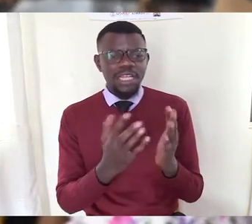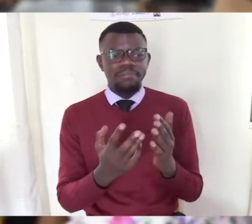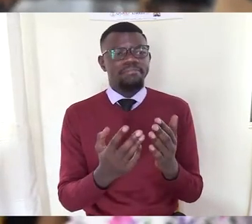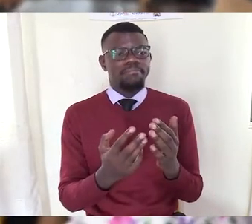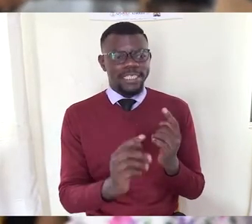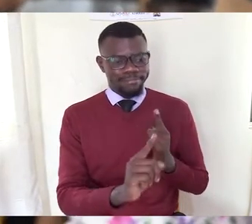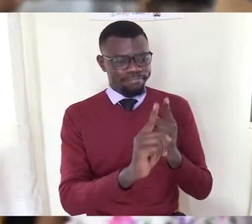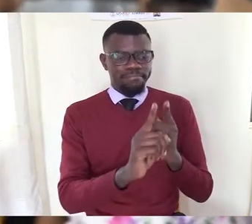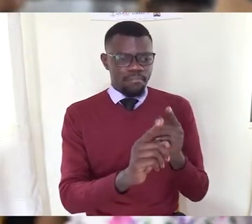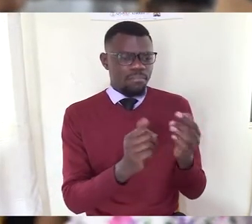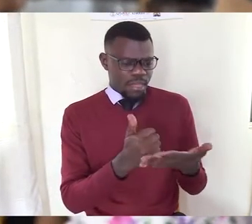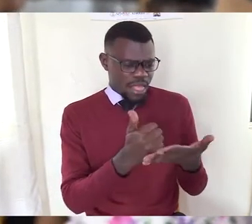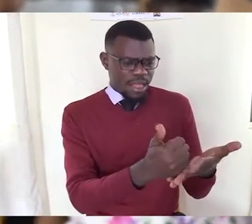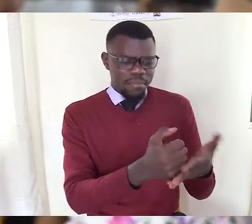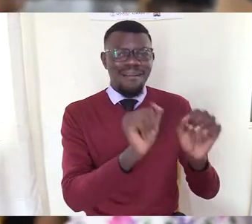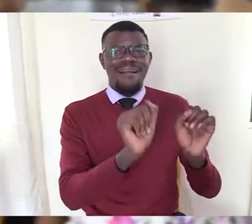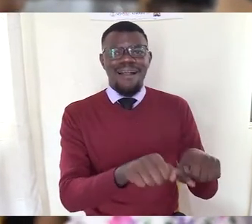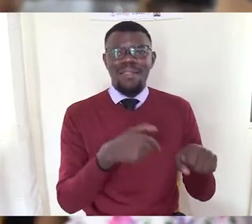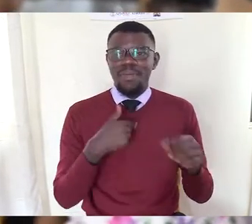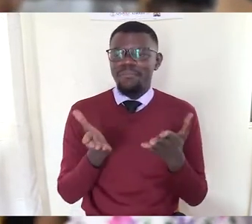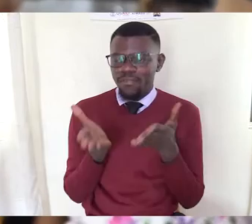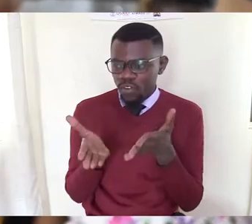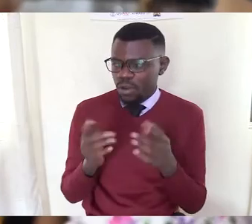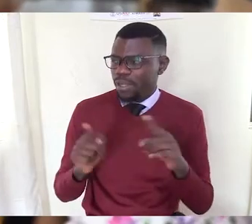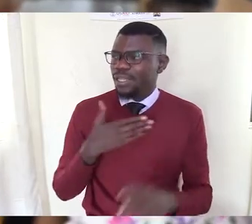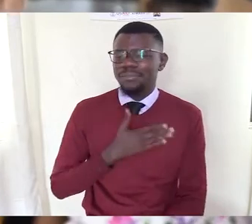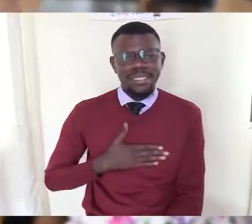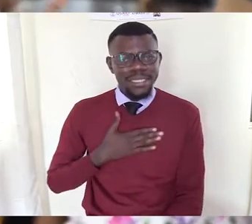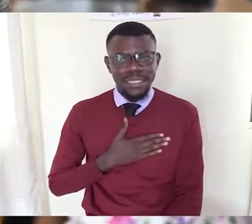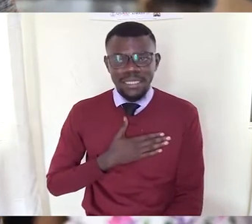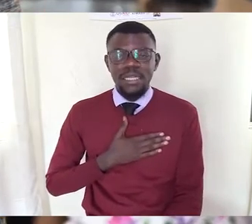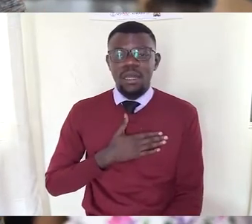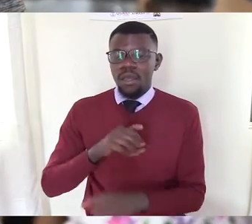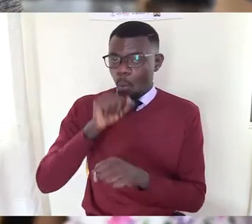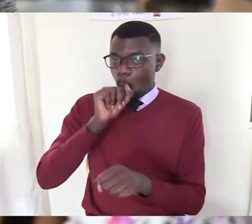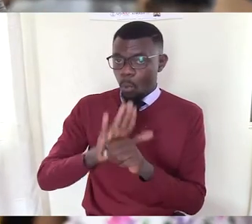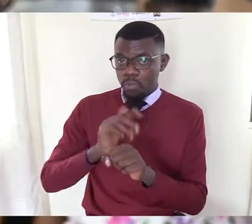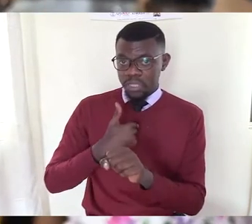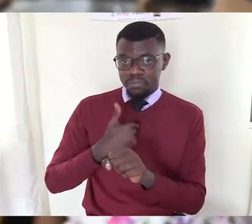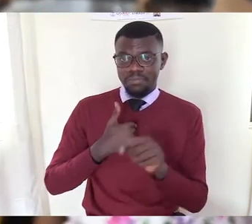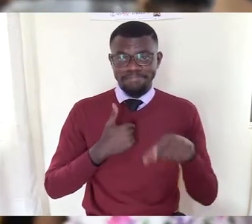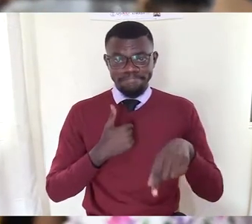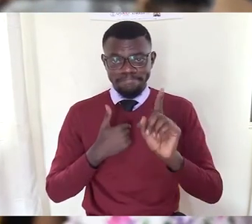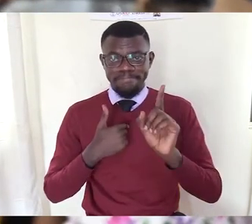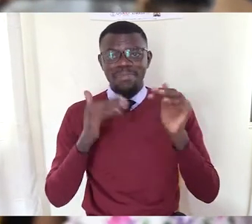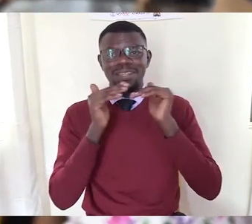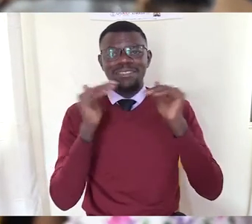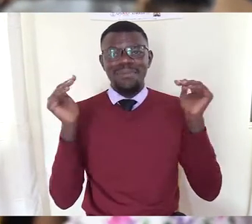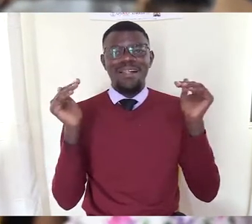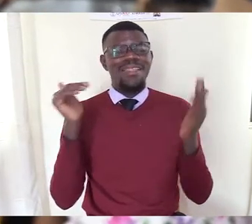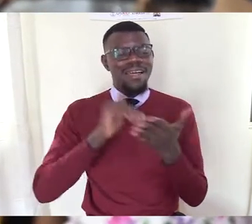my assistance, I'm available. But please, Lucy, you promised me you will smile